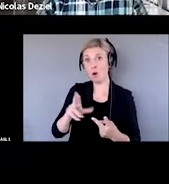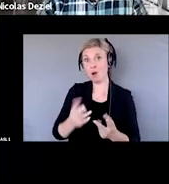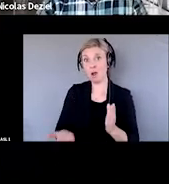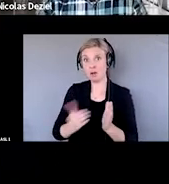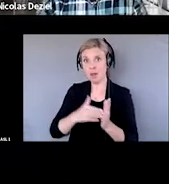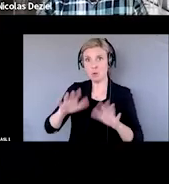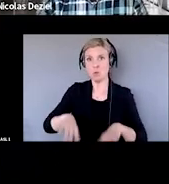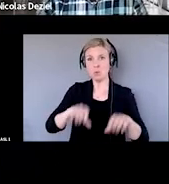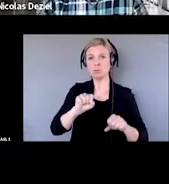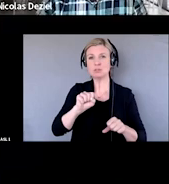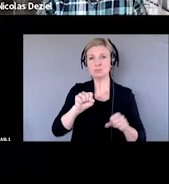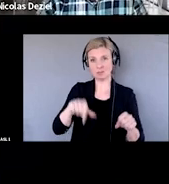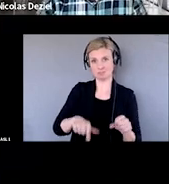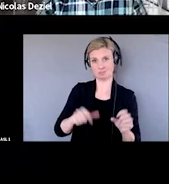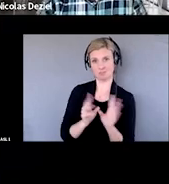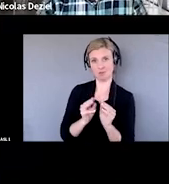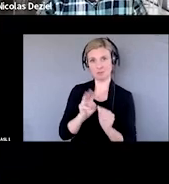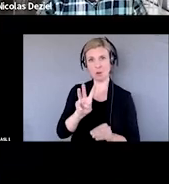that. We actually like doing that.